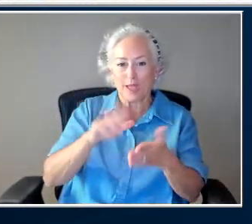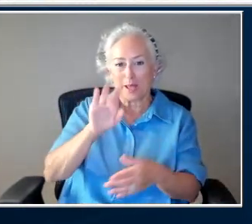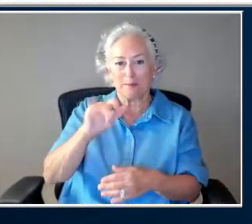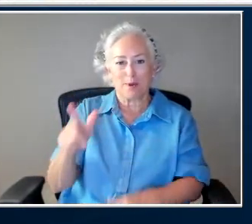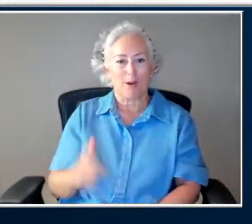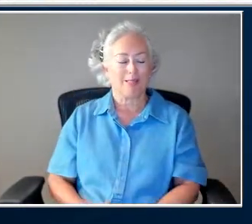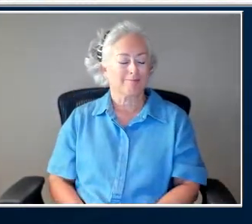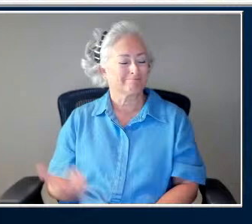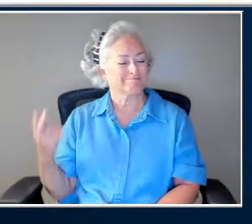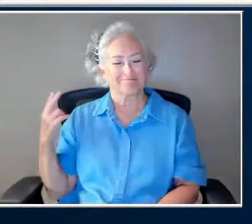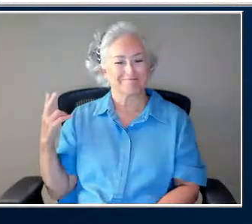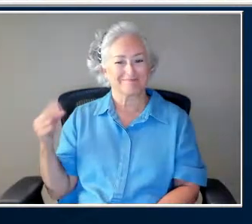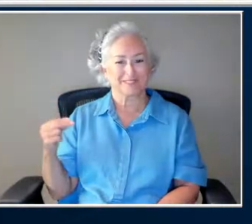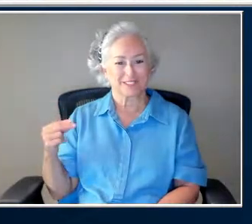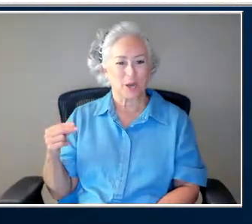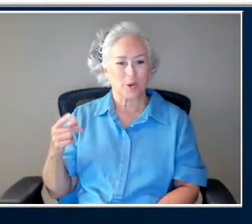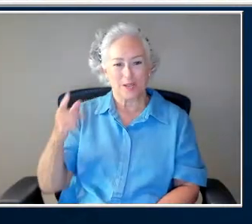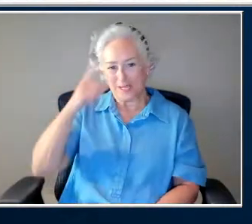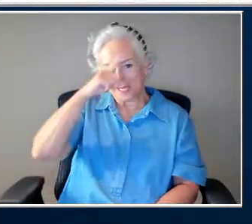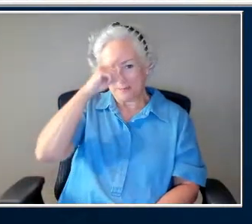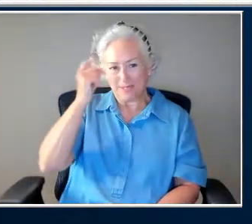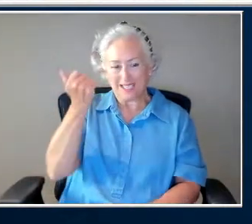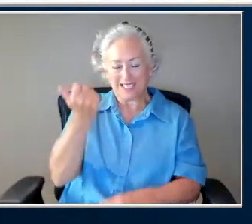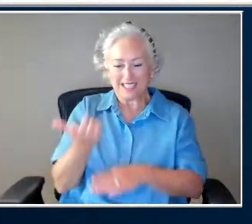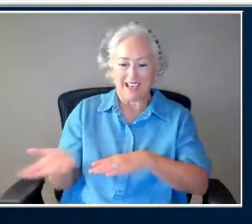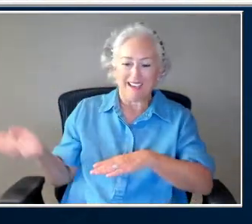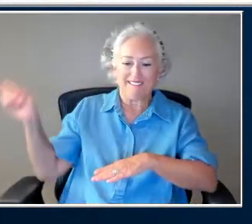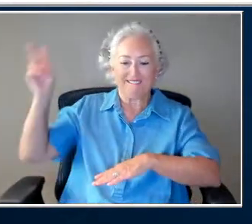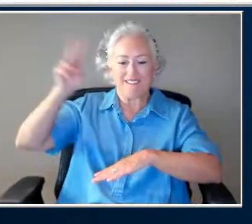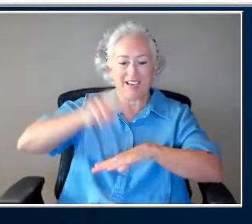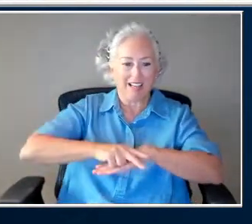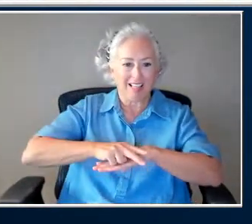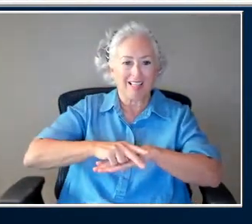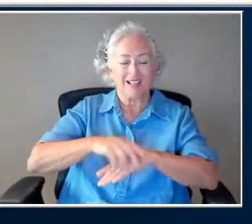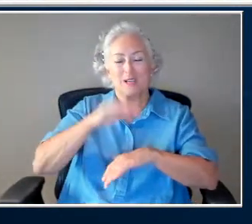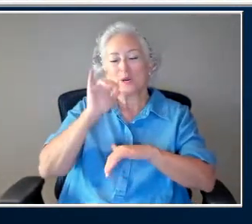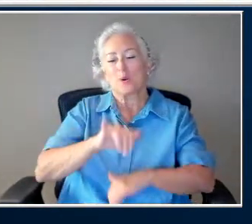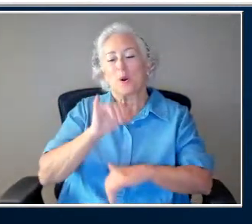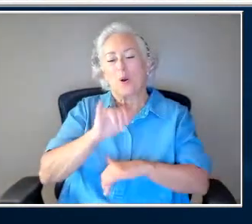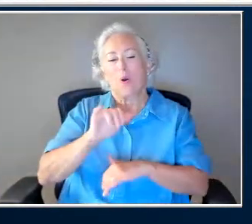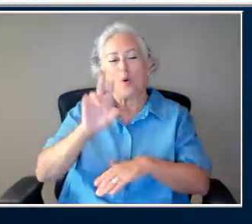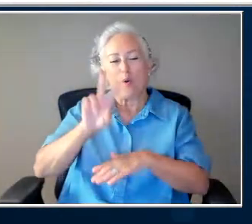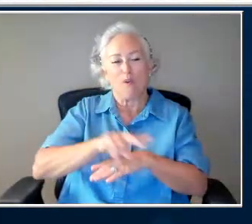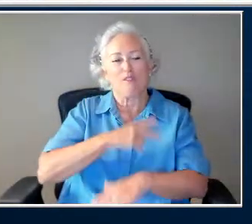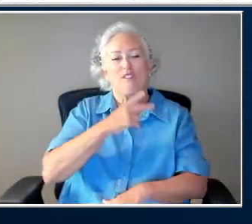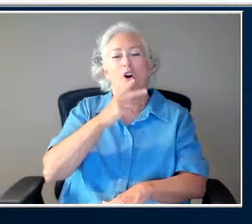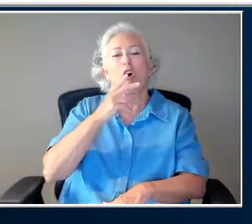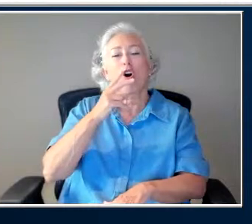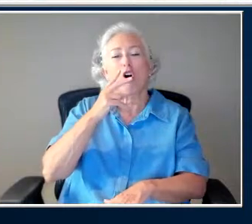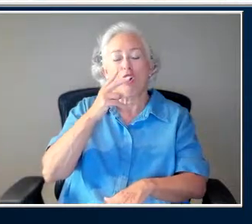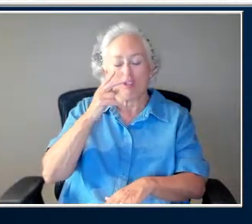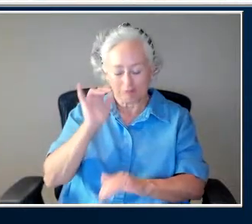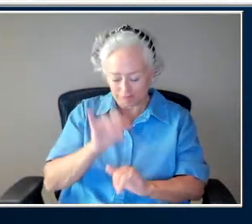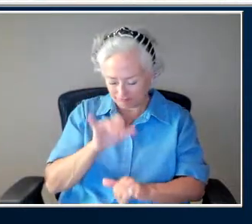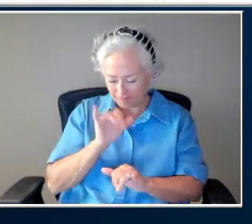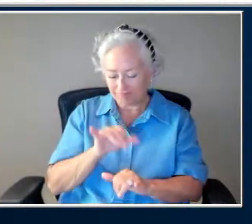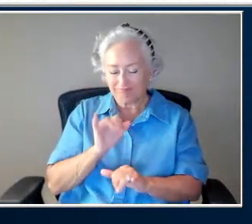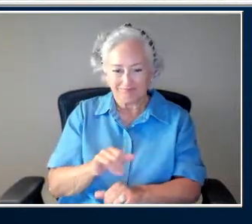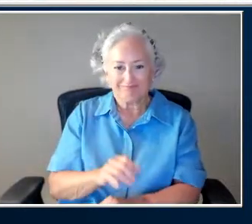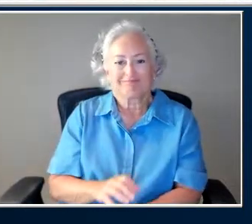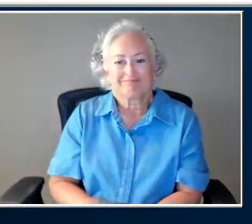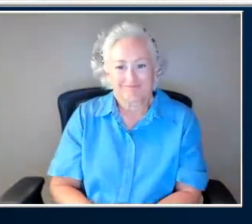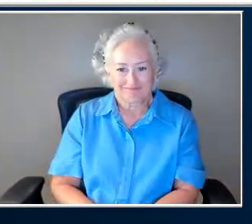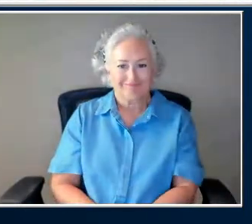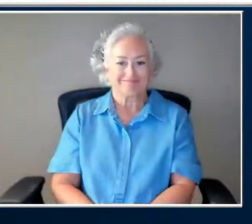No, it's because I fell on it. Oh, a fall. That was a He was going for a ruthless. ball and